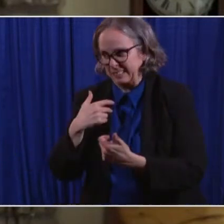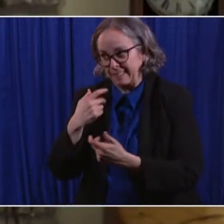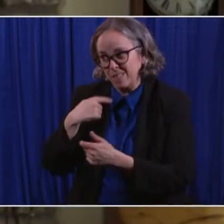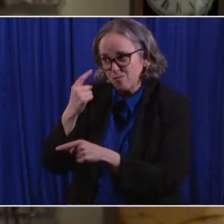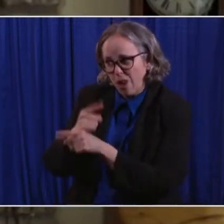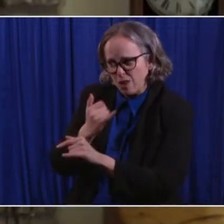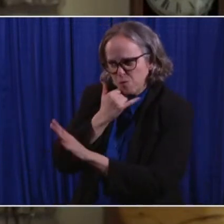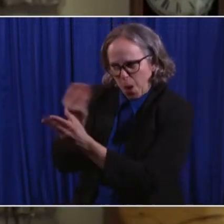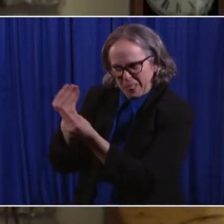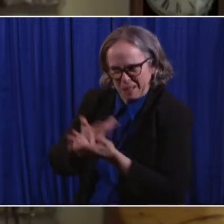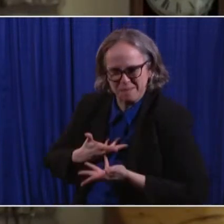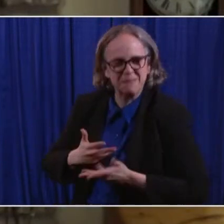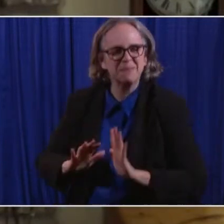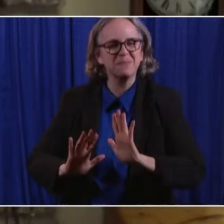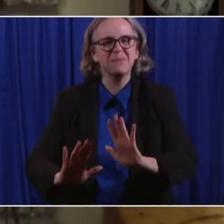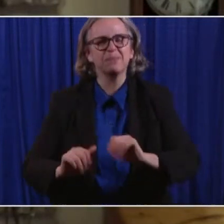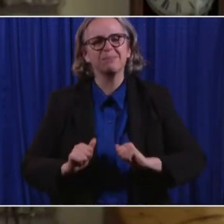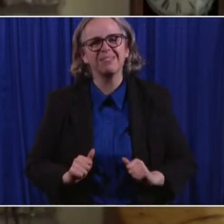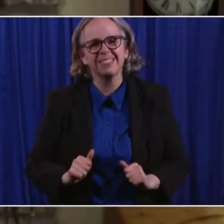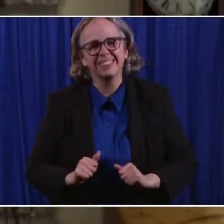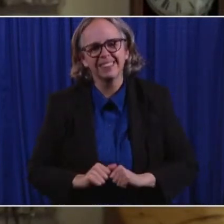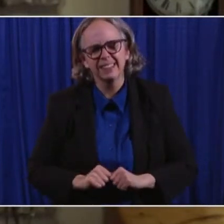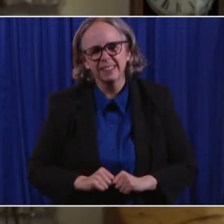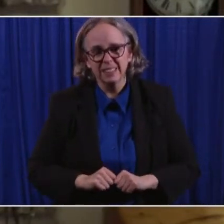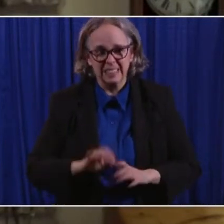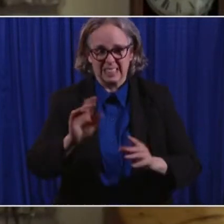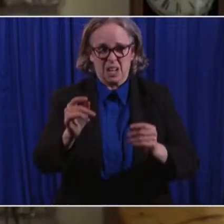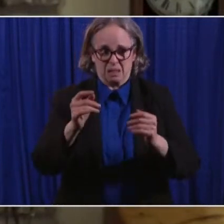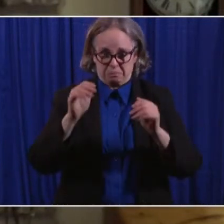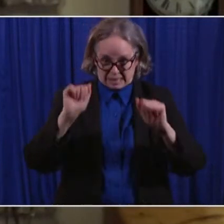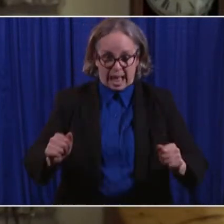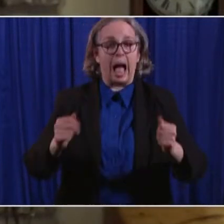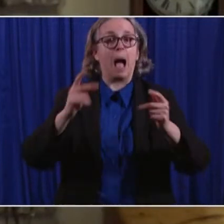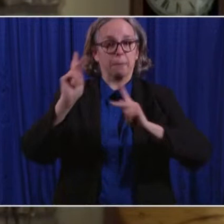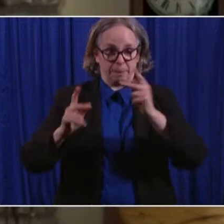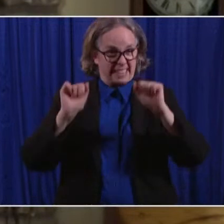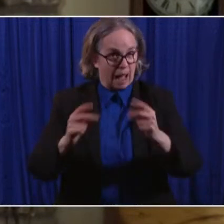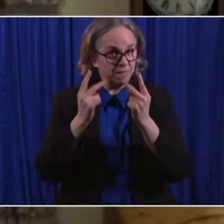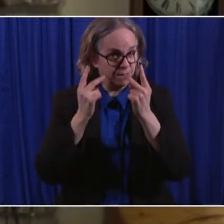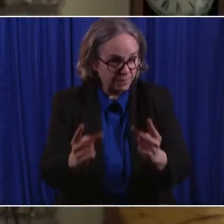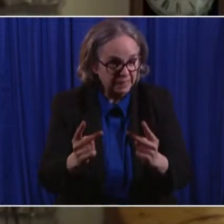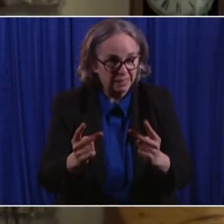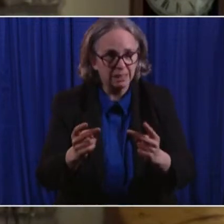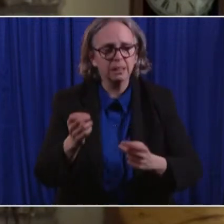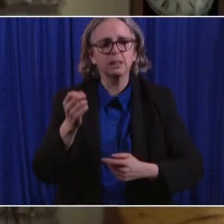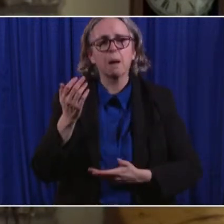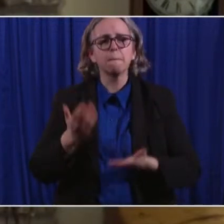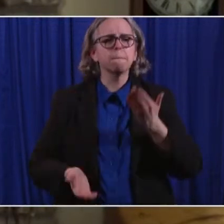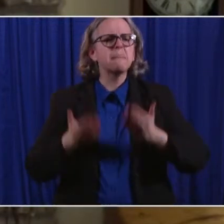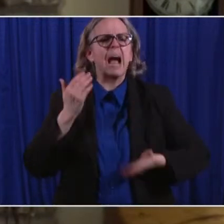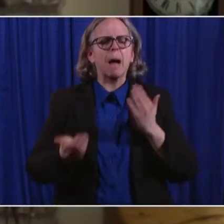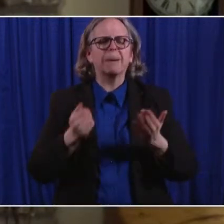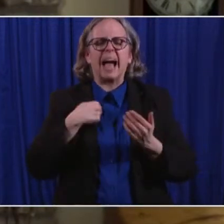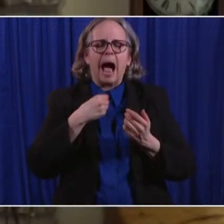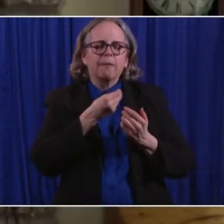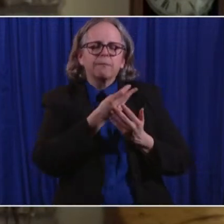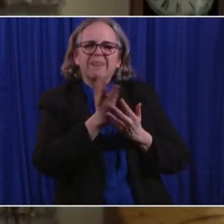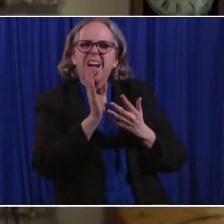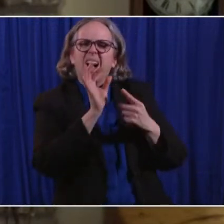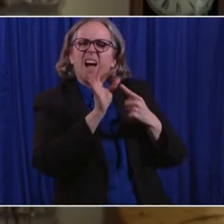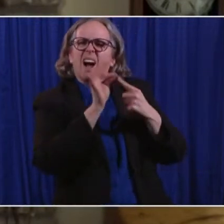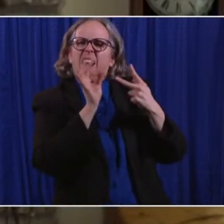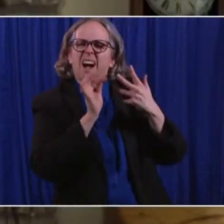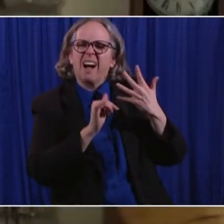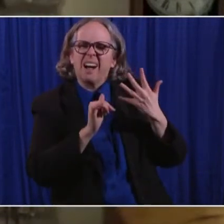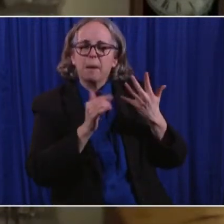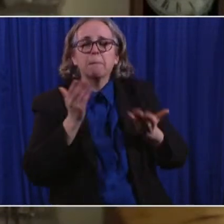Basically, visitation is allowed. There may be some exceptions. Those exceptions may depend on